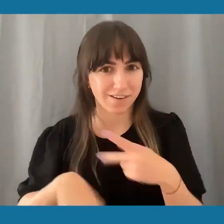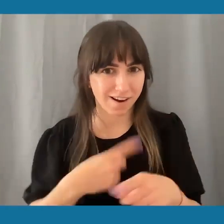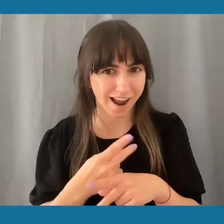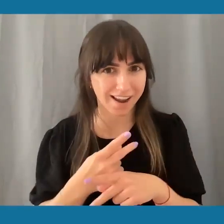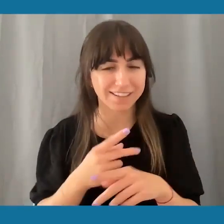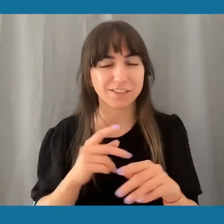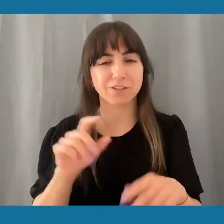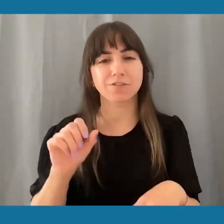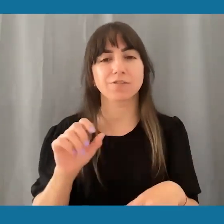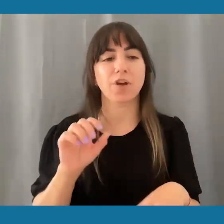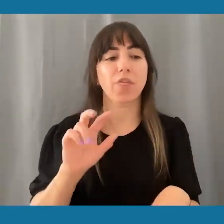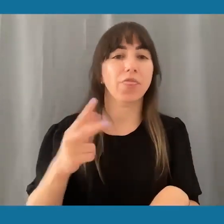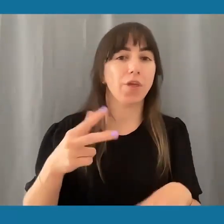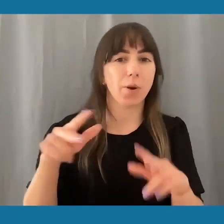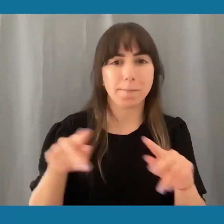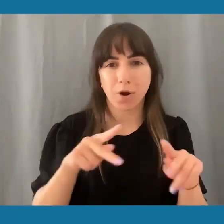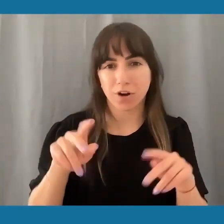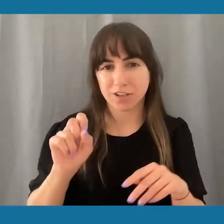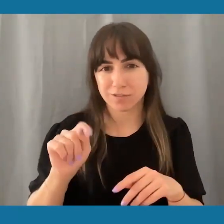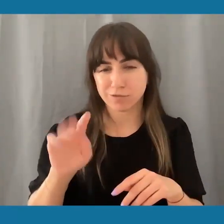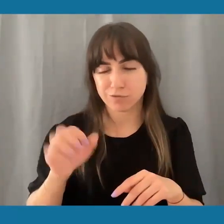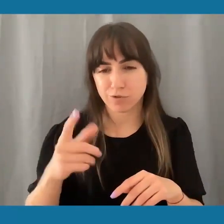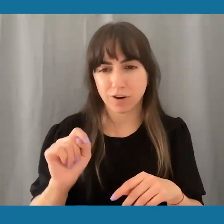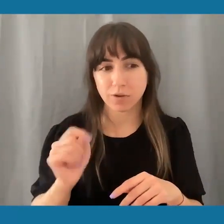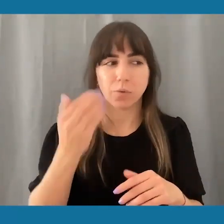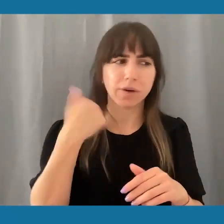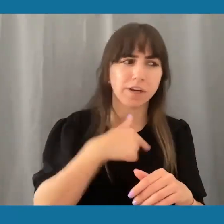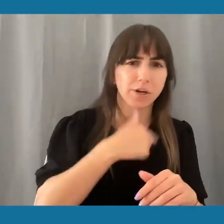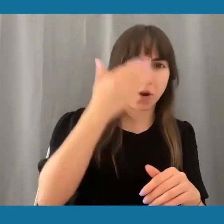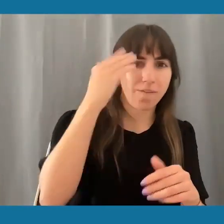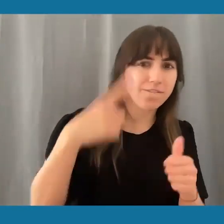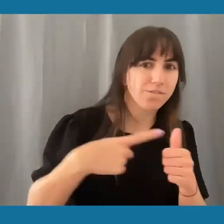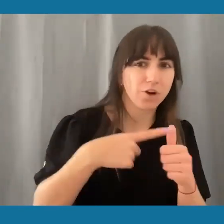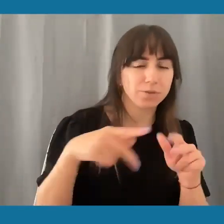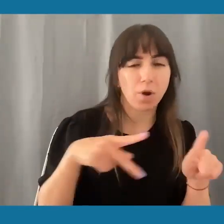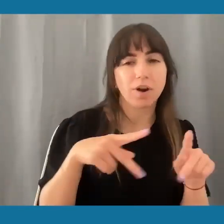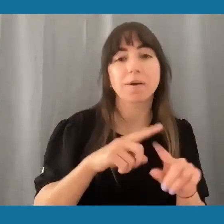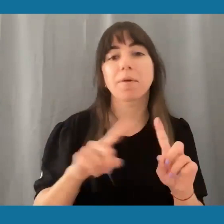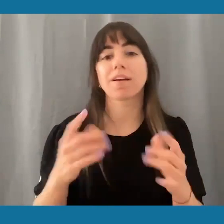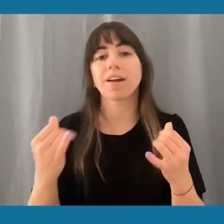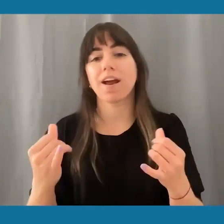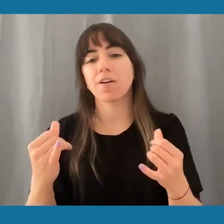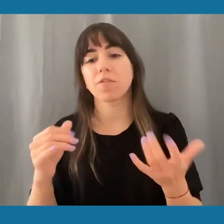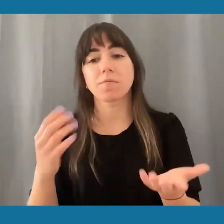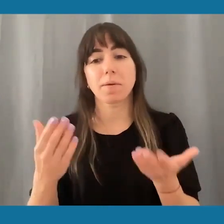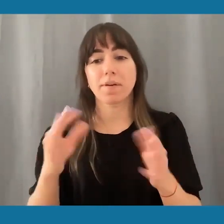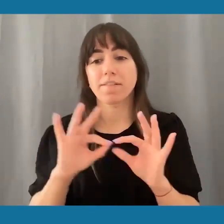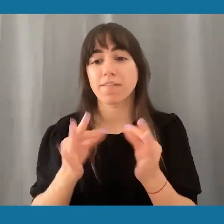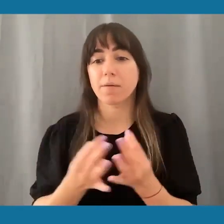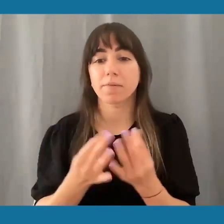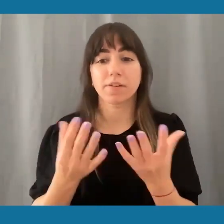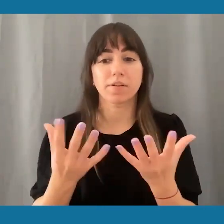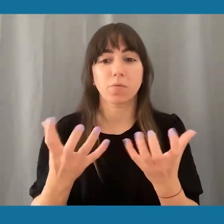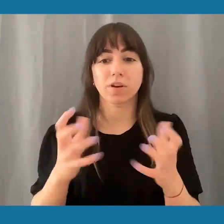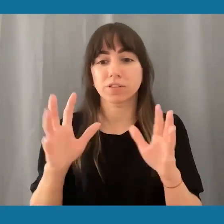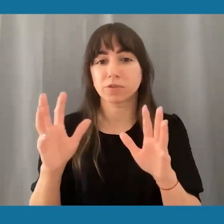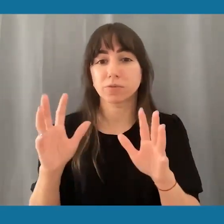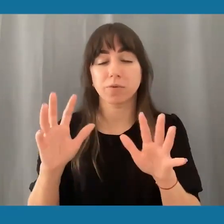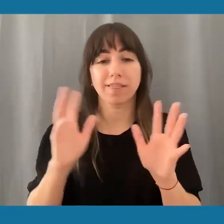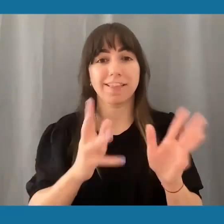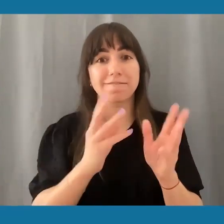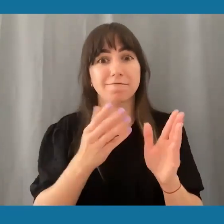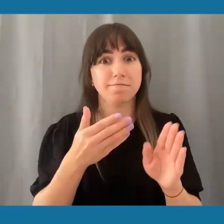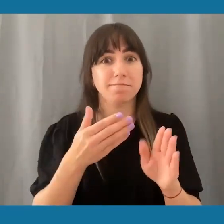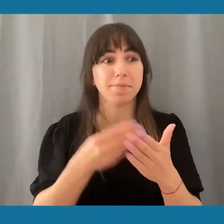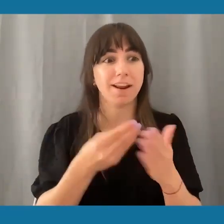trust, which Leo was talking primarily a first-party trust, but third-party where maybe you have a family member that wants to leave an inheritance to somebody,